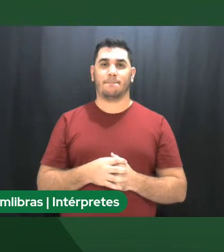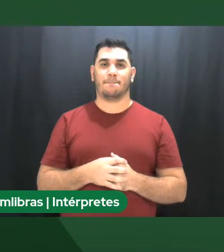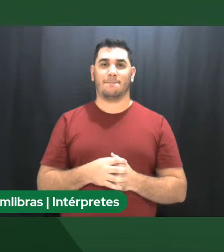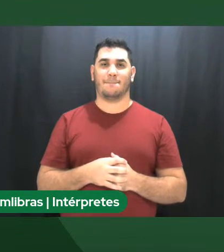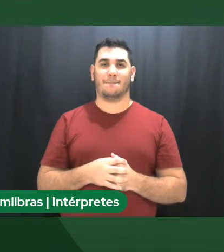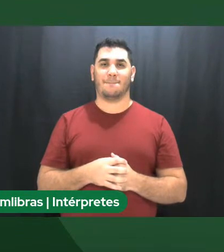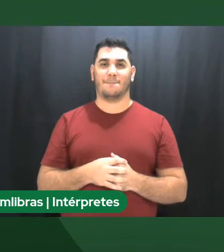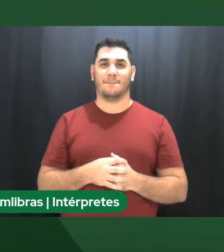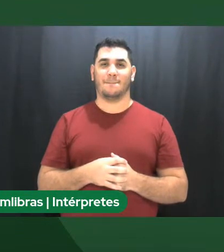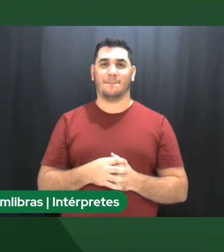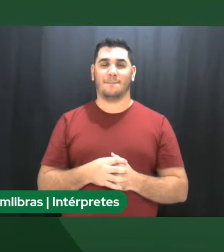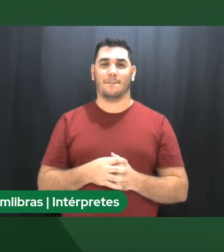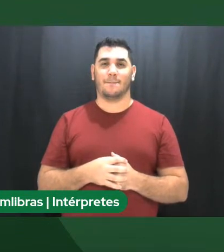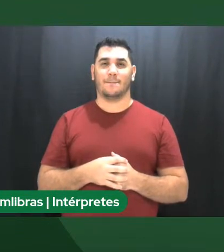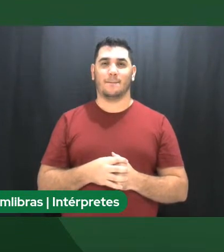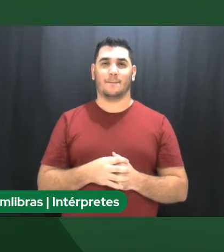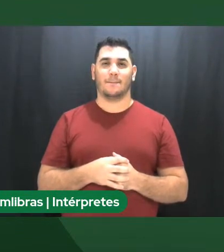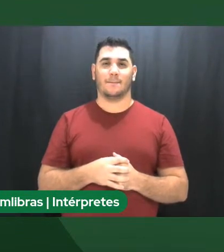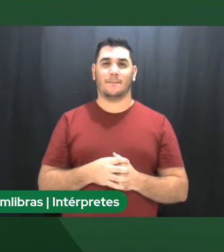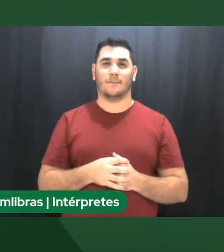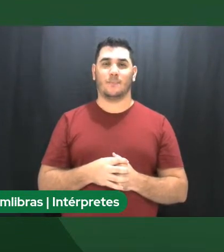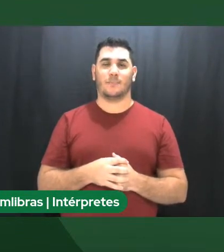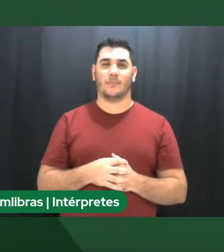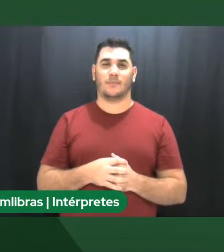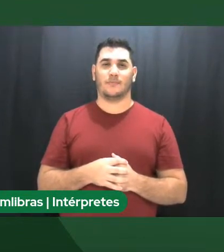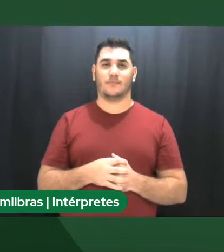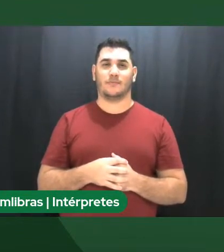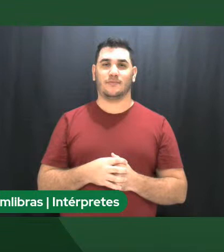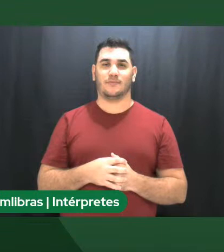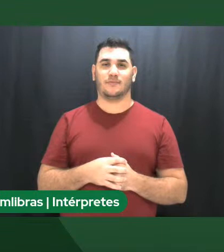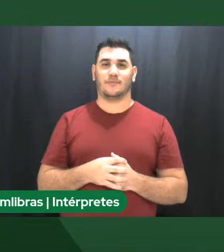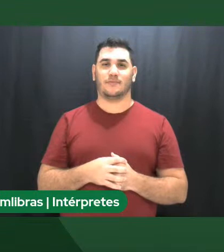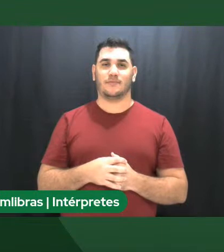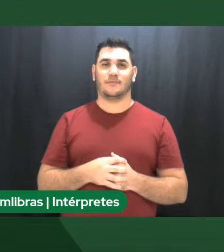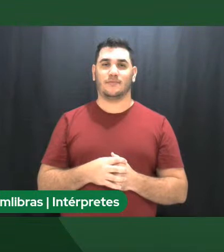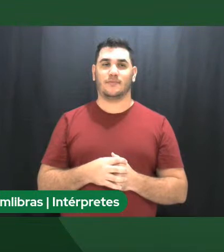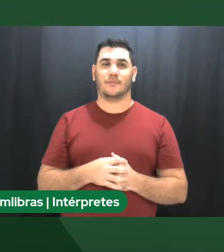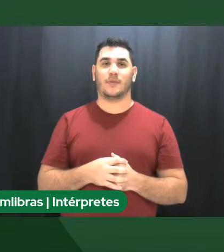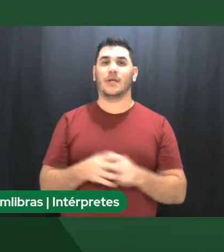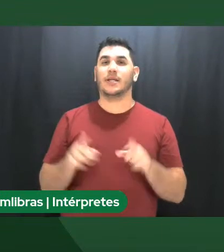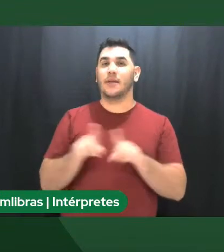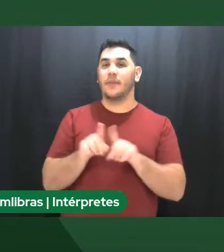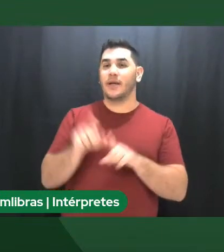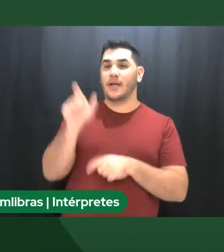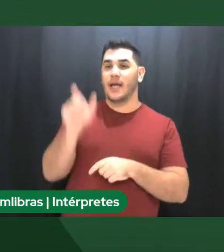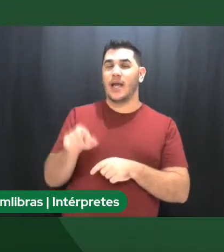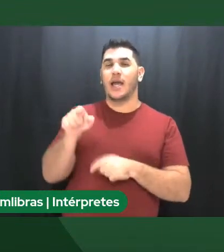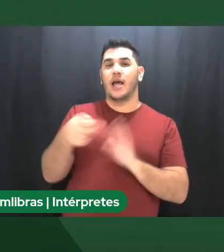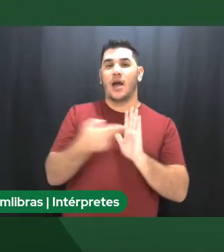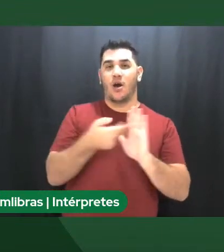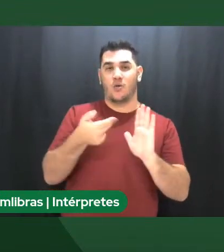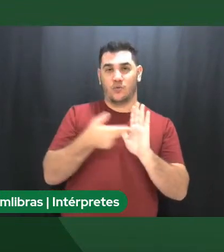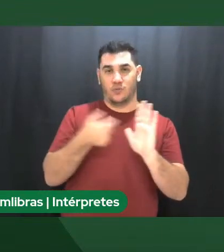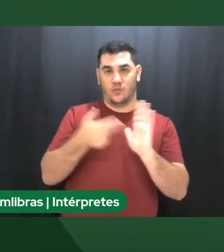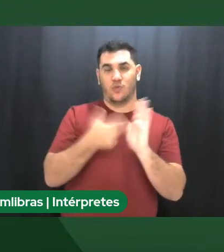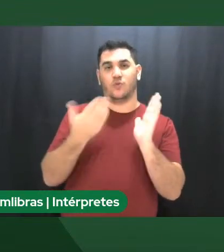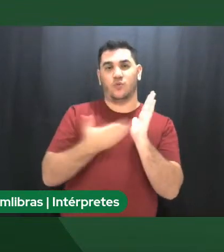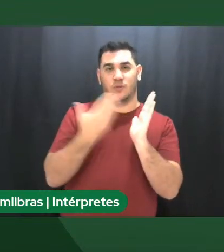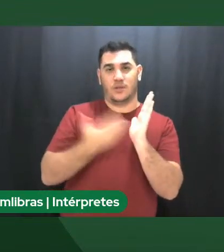of 18 golden rules of interface design. His book, Leonardo's